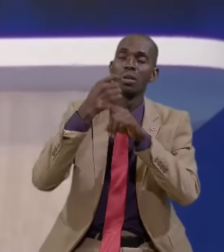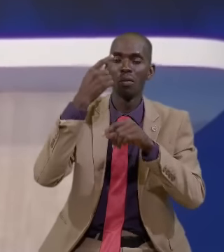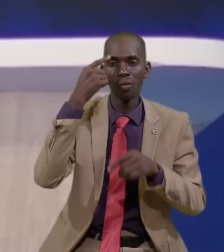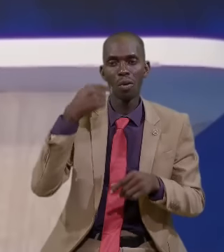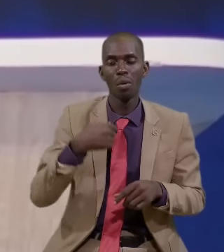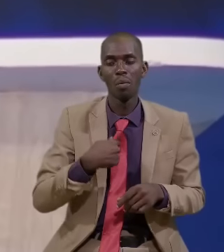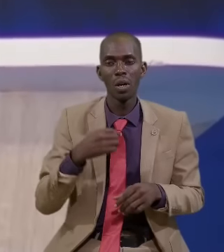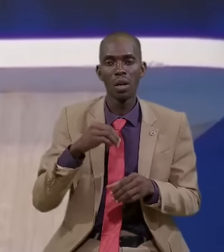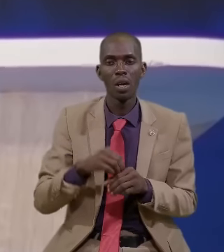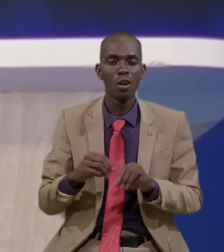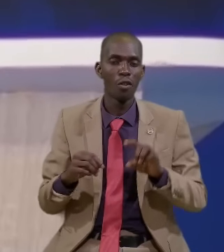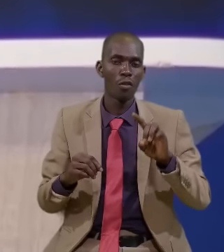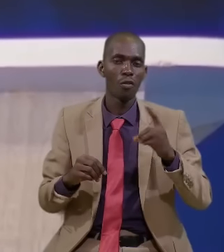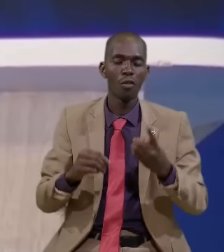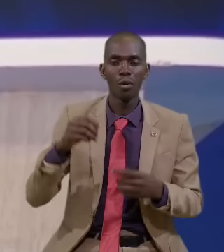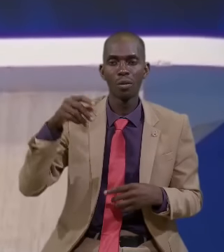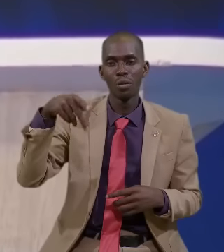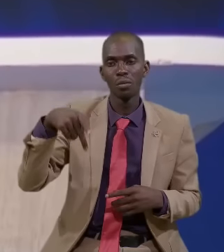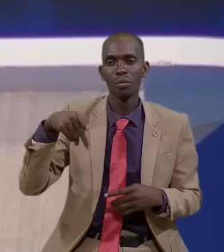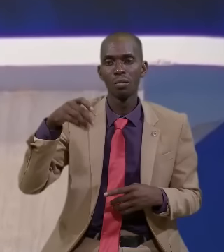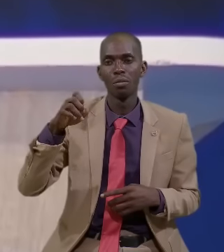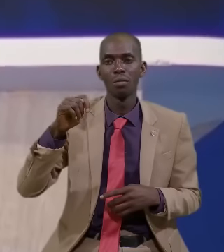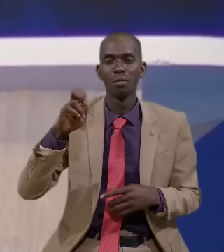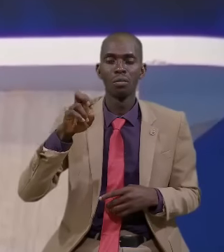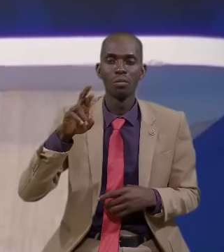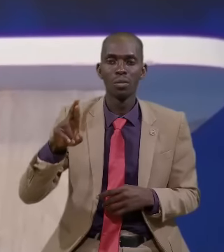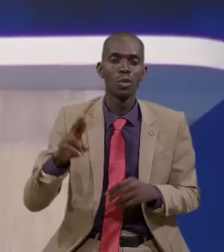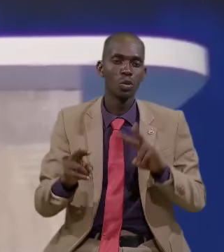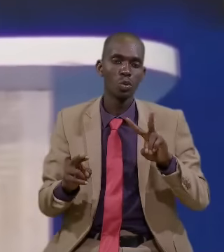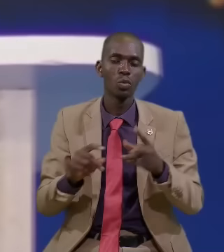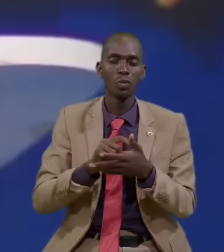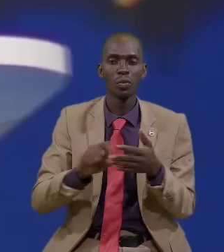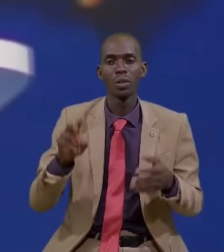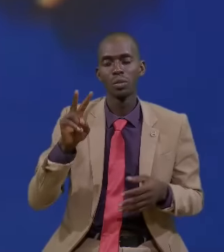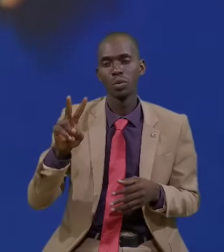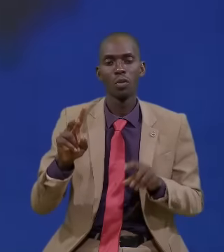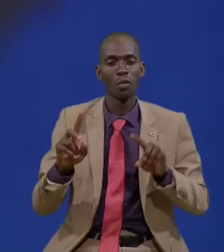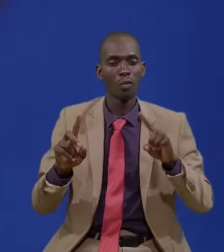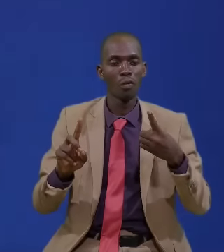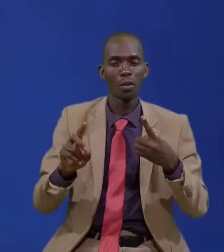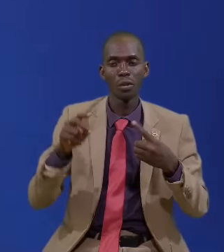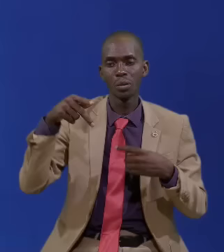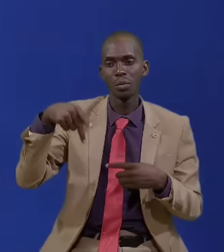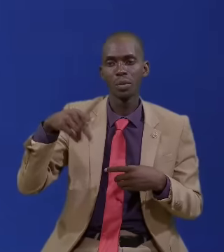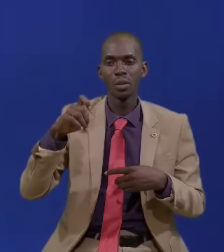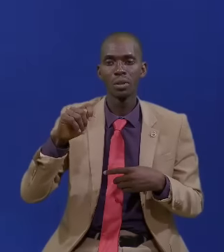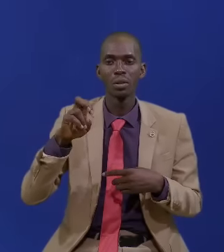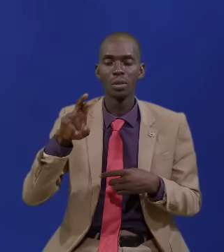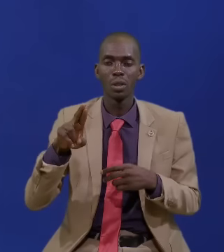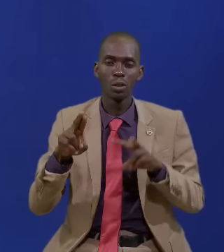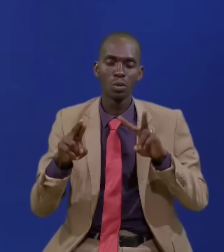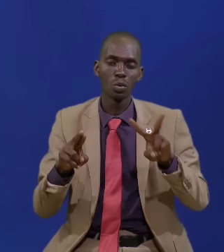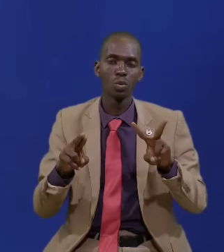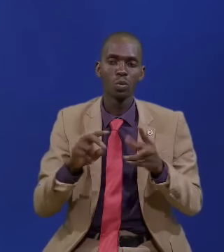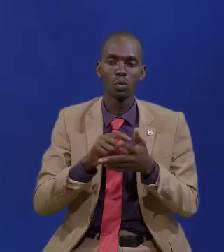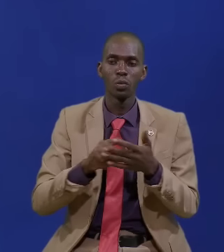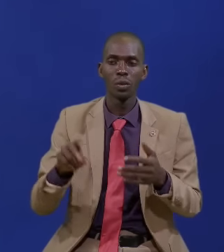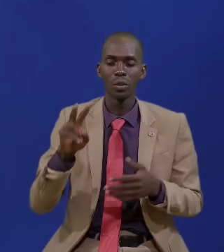Peter chapter 2, we're reading from verse 2. In First Peter chapter 2, reading from verse